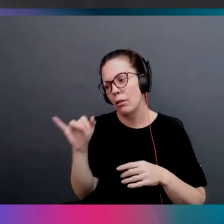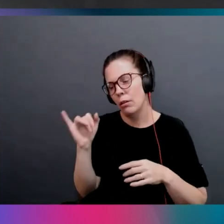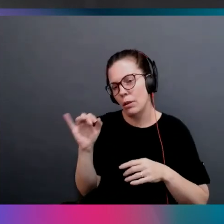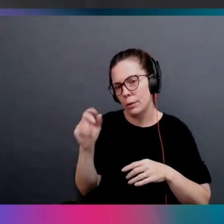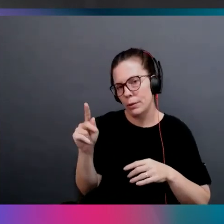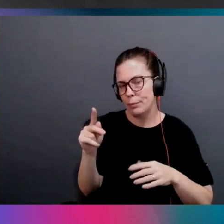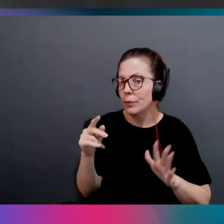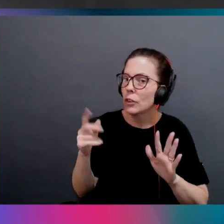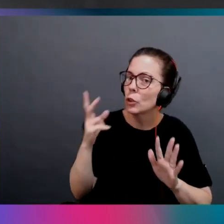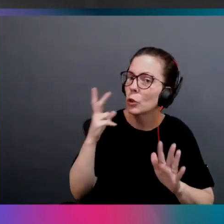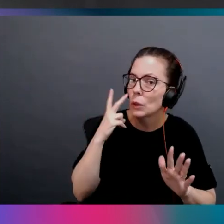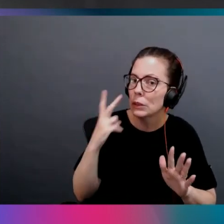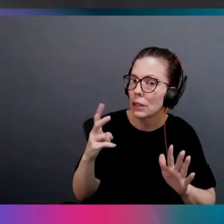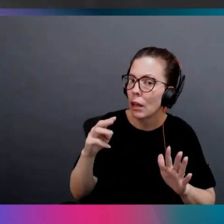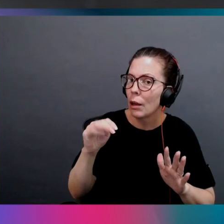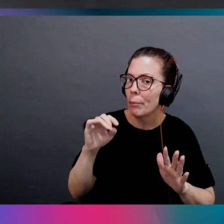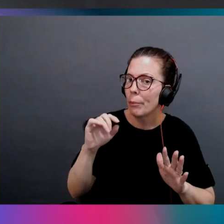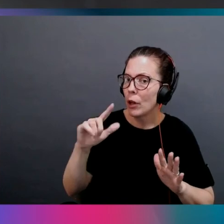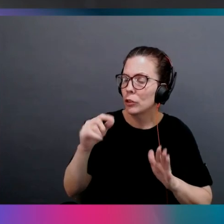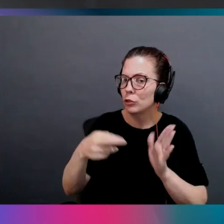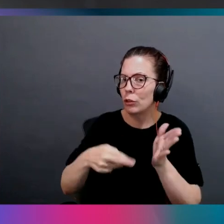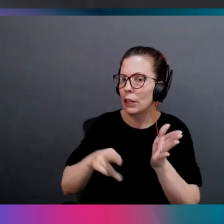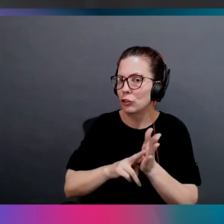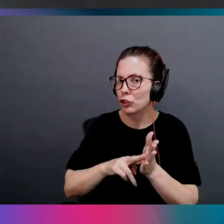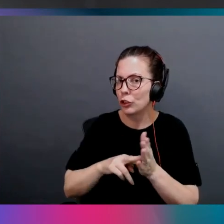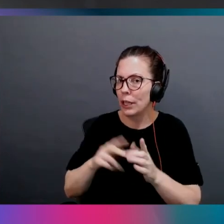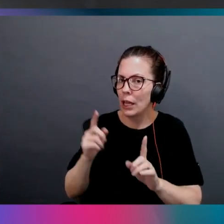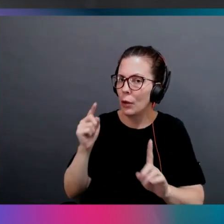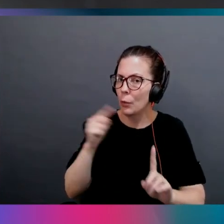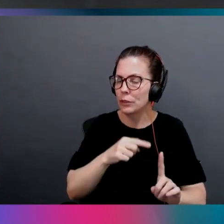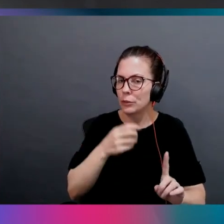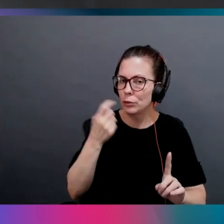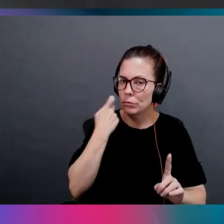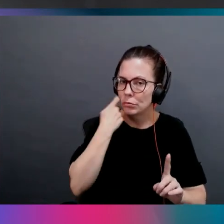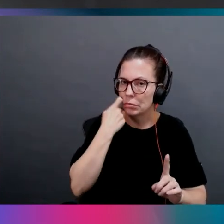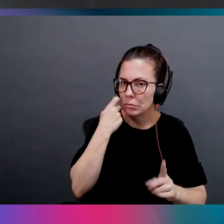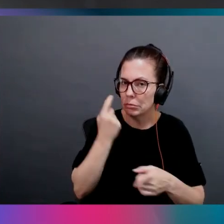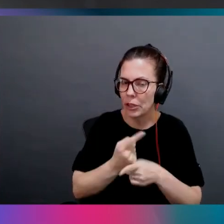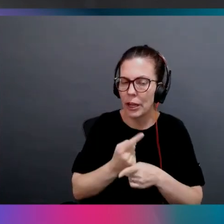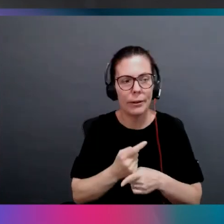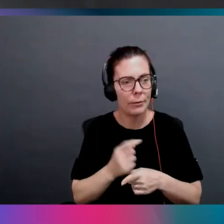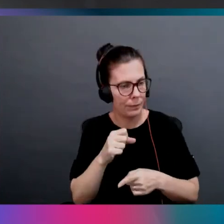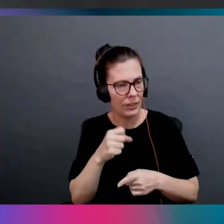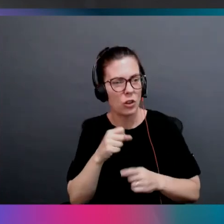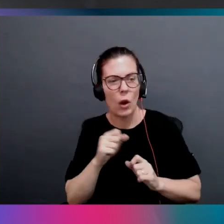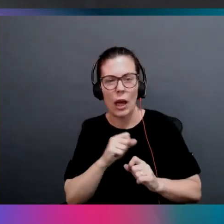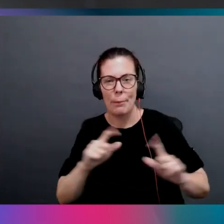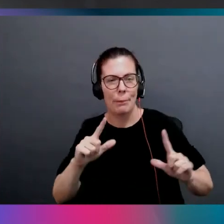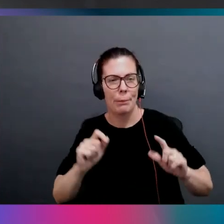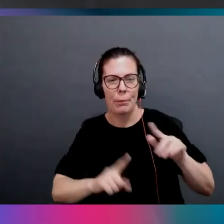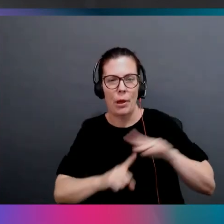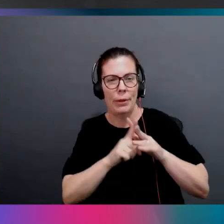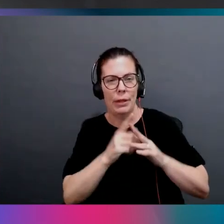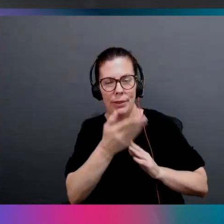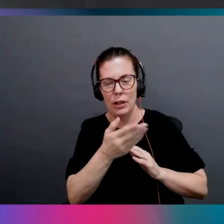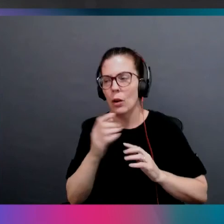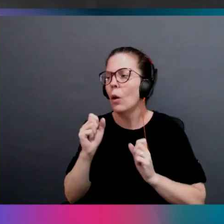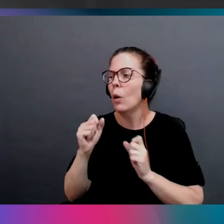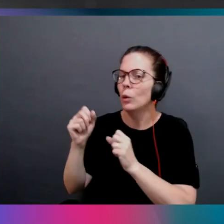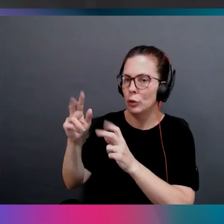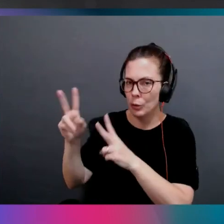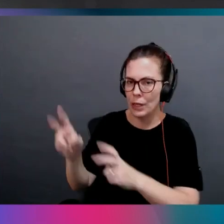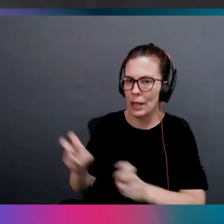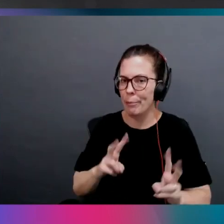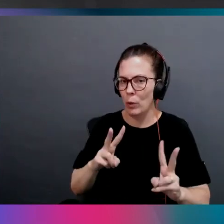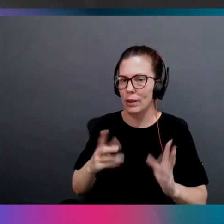saw that model registry that I went to a second ago, Yes. right? So it's basically I'm populating that You registry. can pull that again. Okay. Each job. So